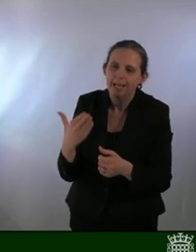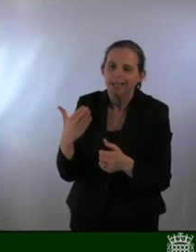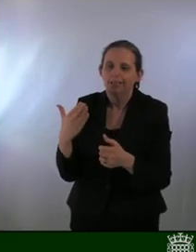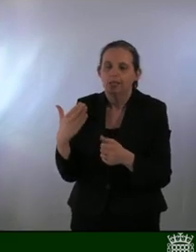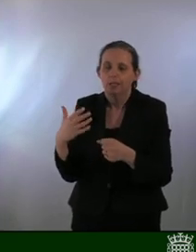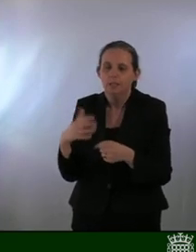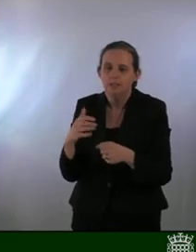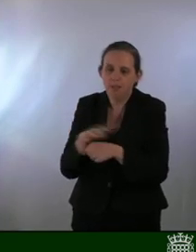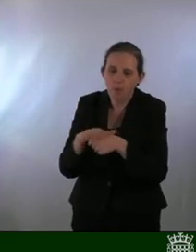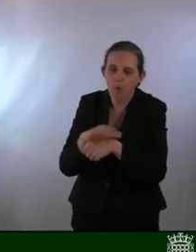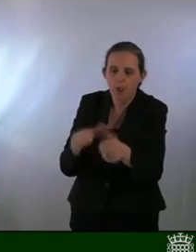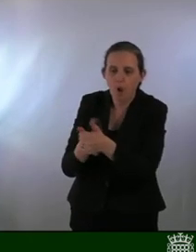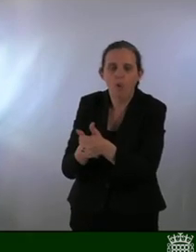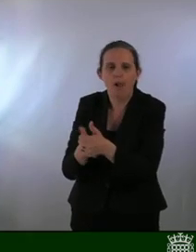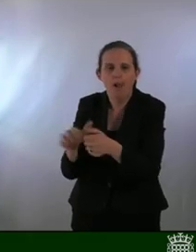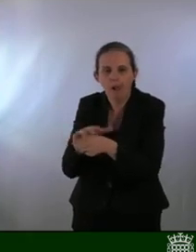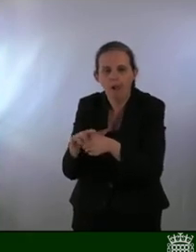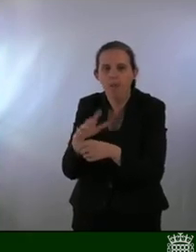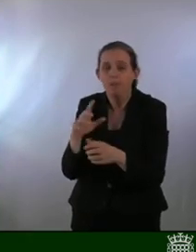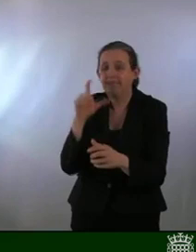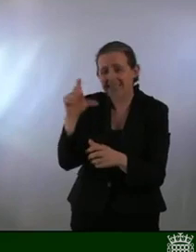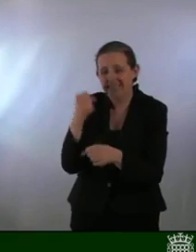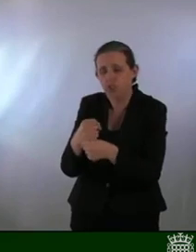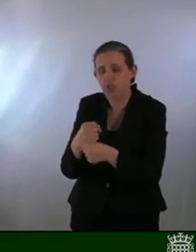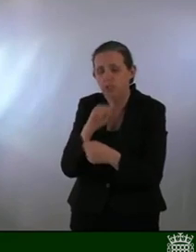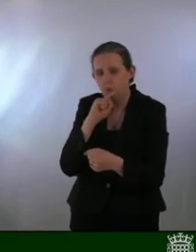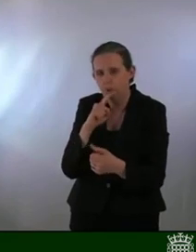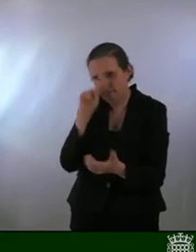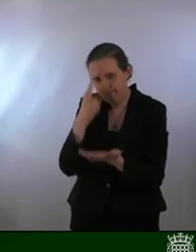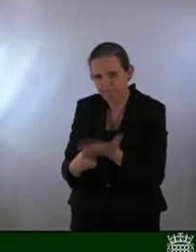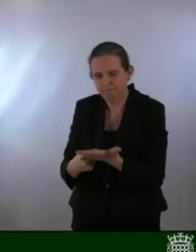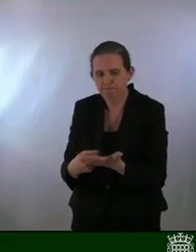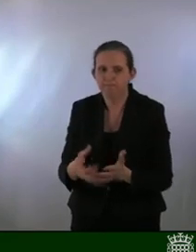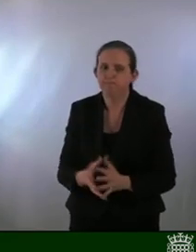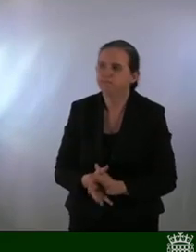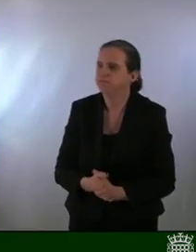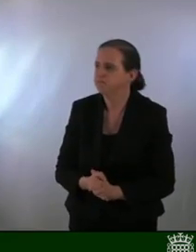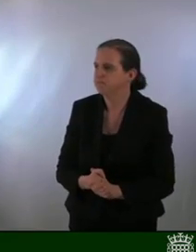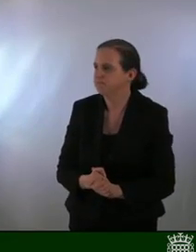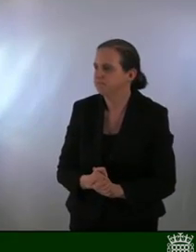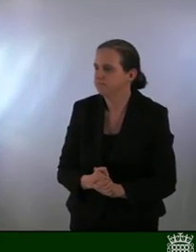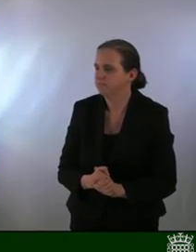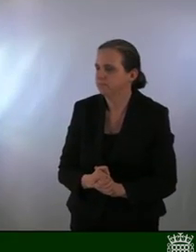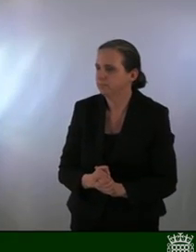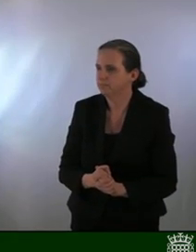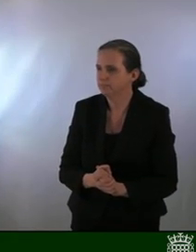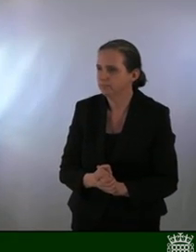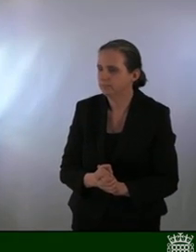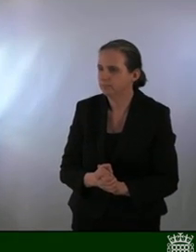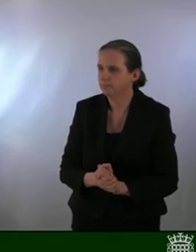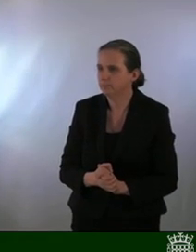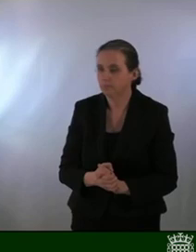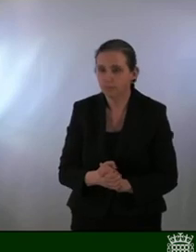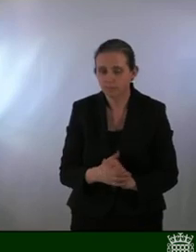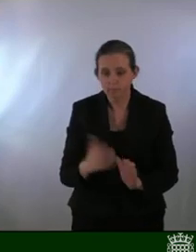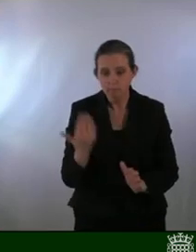the CCG will be best placed to make that judgment. Durham. Thank you, Mr Speaker. Following the Secretary of State's statement this afternoon,